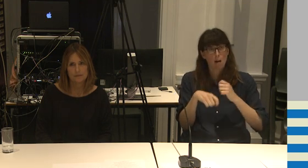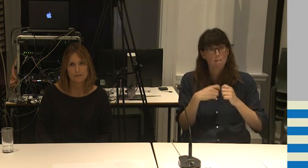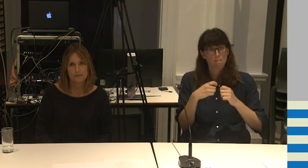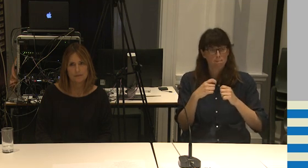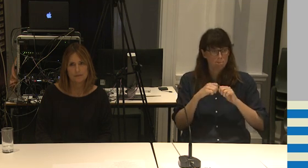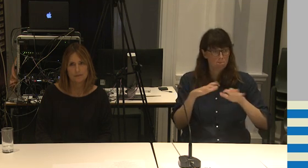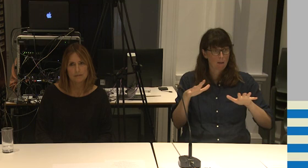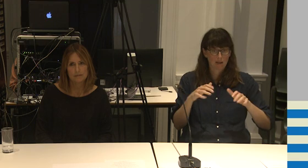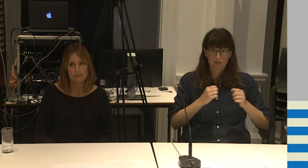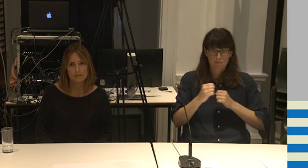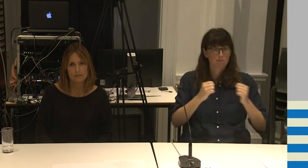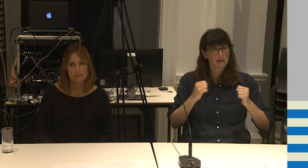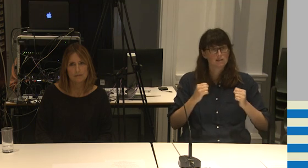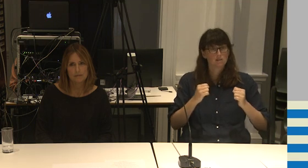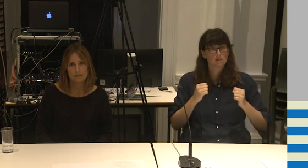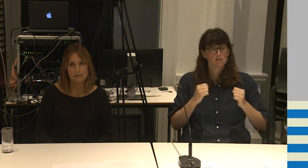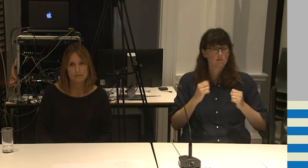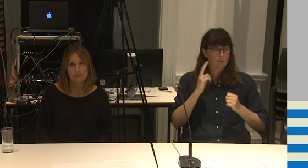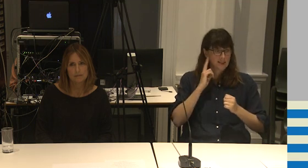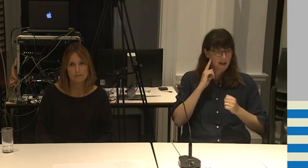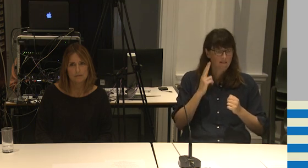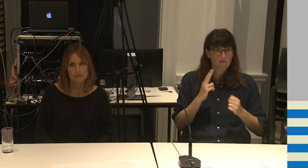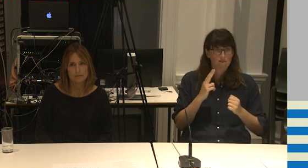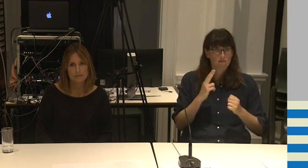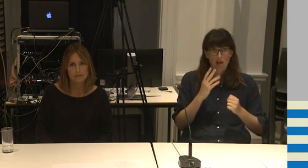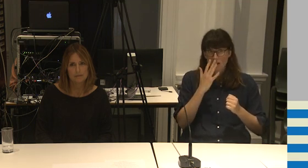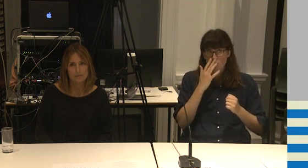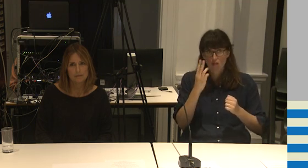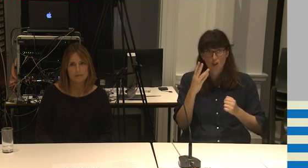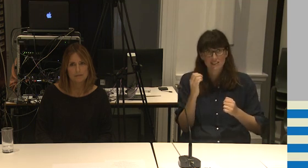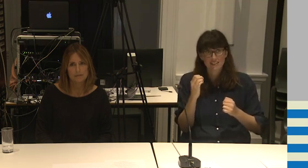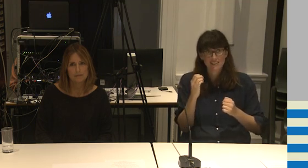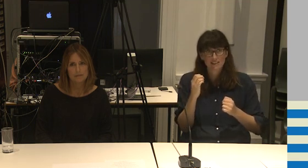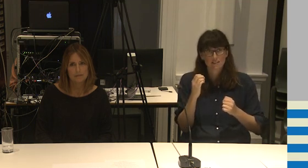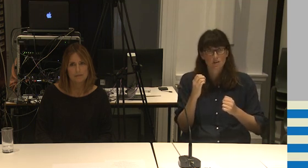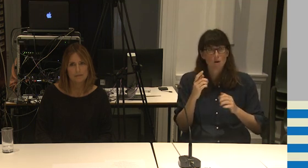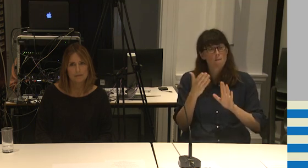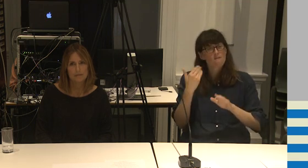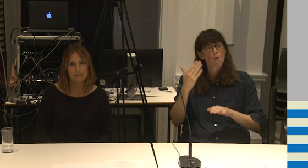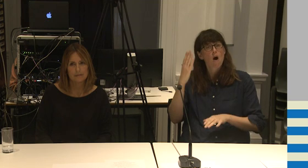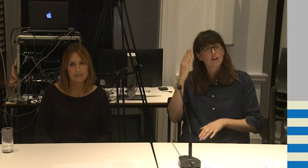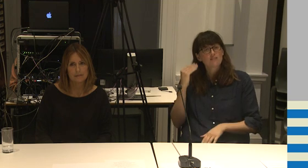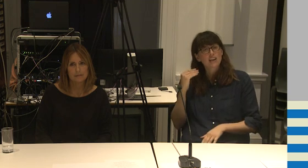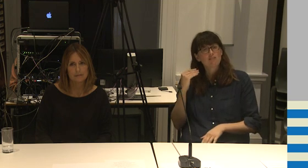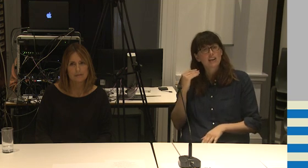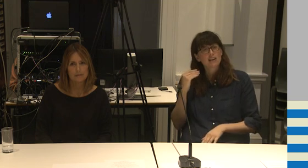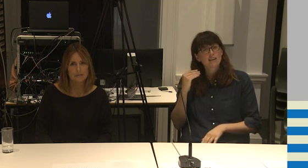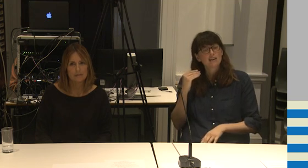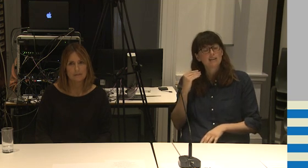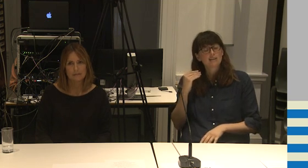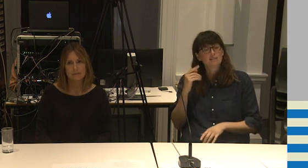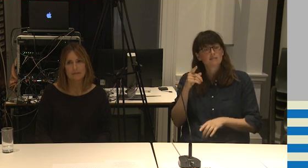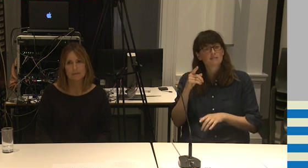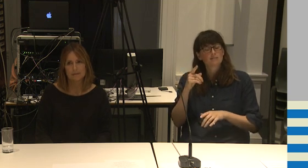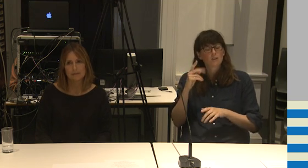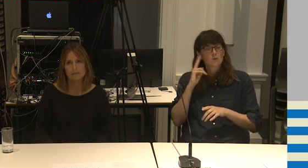public places and being able to say, you know, I'm deaf, because I was always like, what are they doing? Before then, it was going deaf slowly.